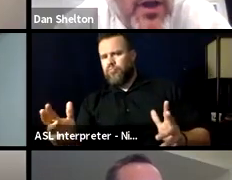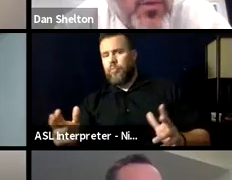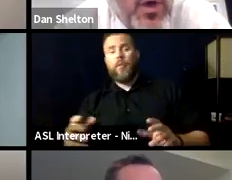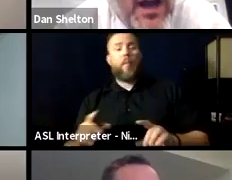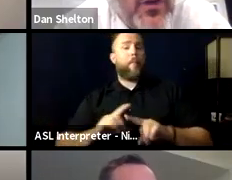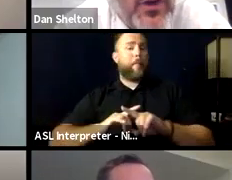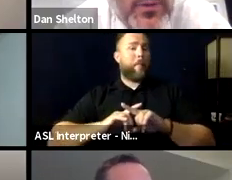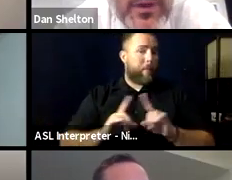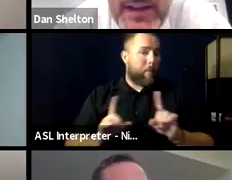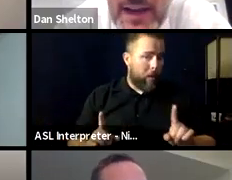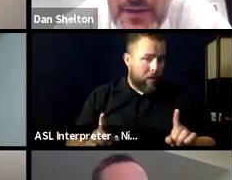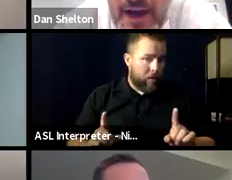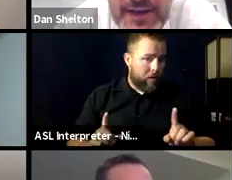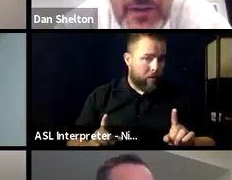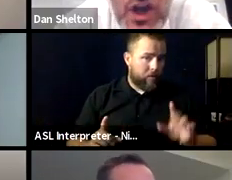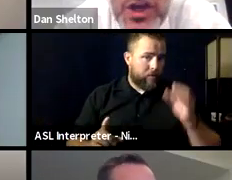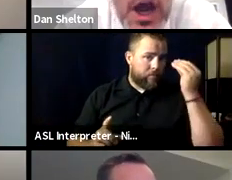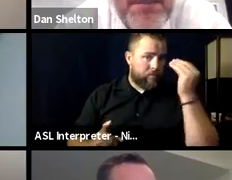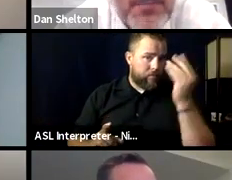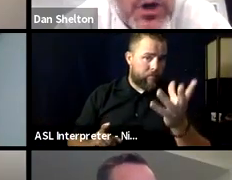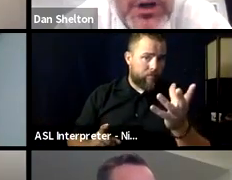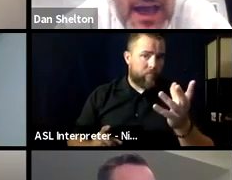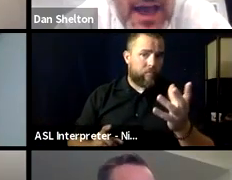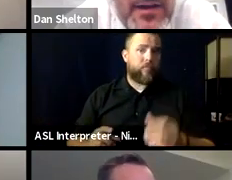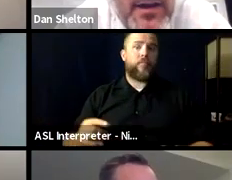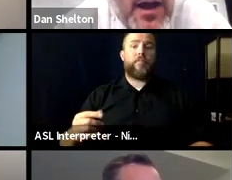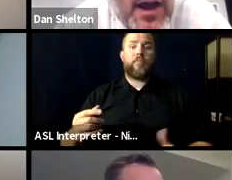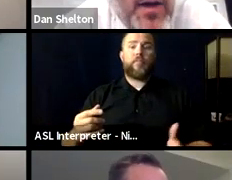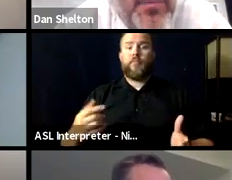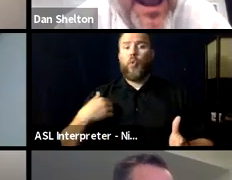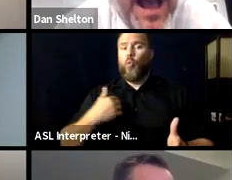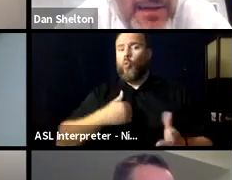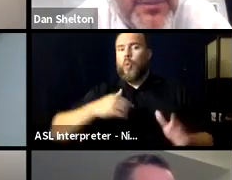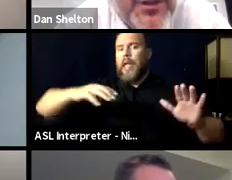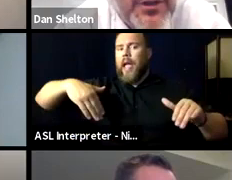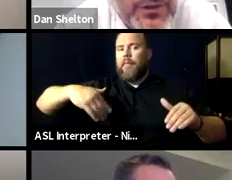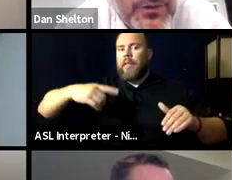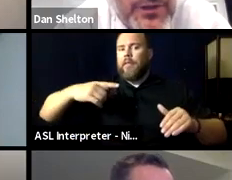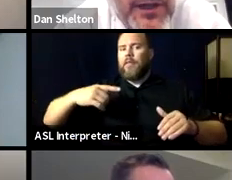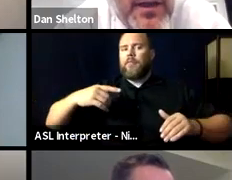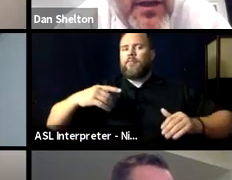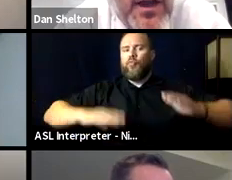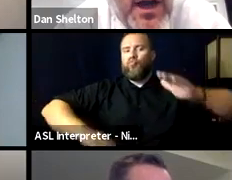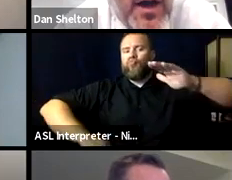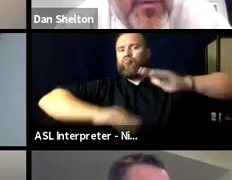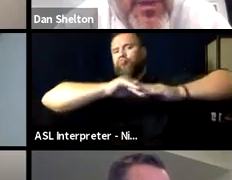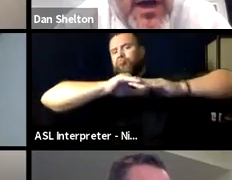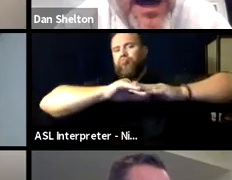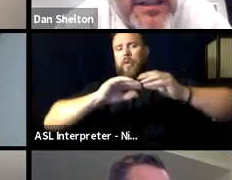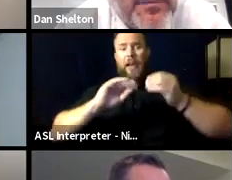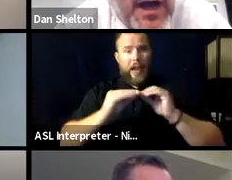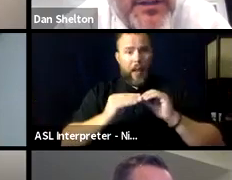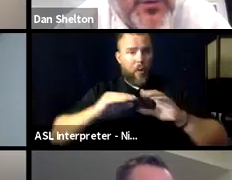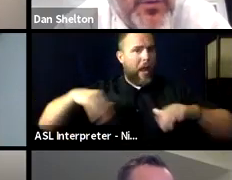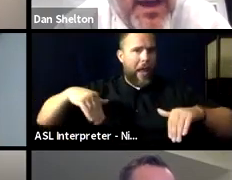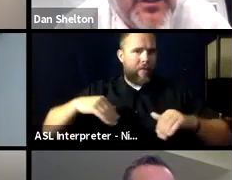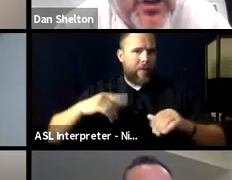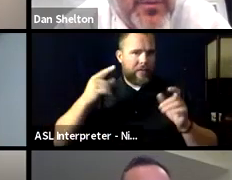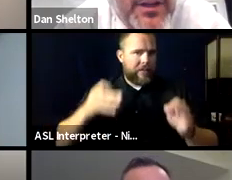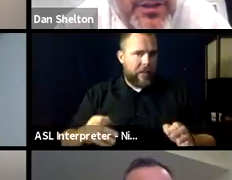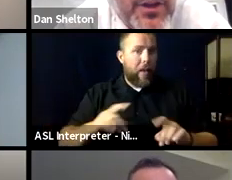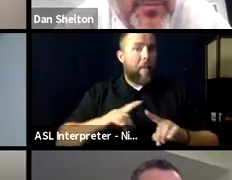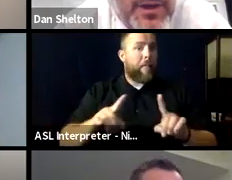However, I don't know that we've identified the number yet, but absolutely hotspots will